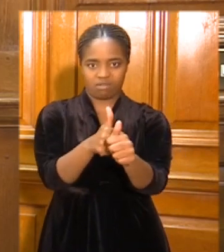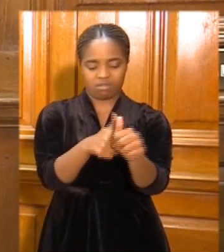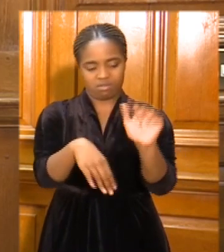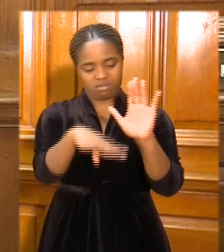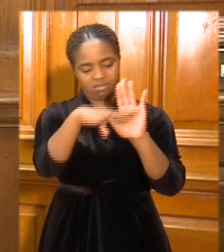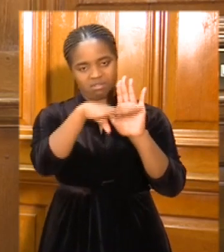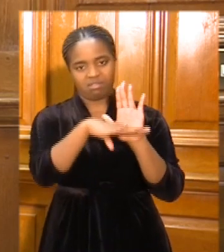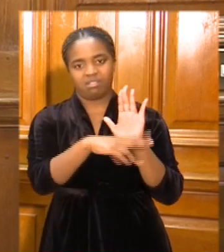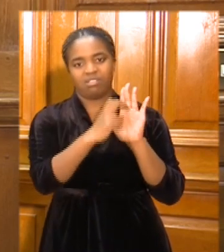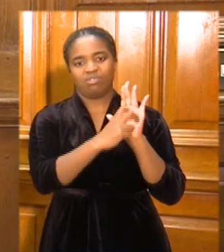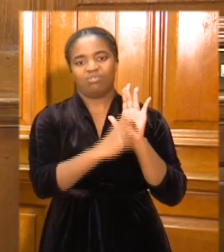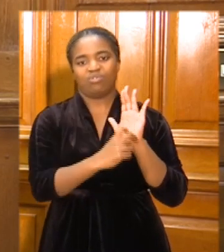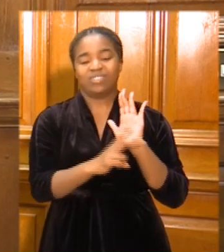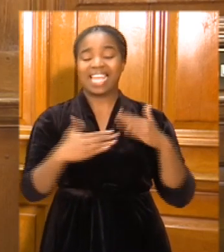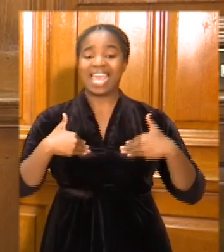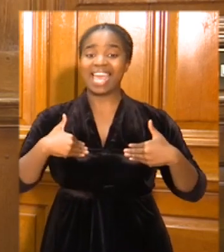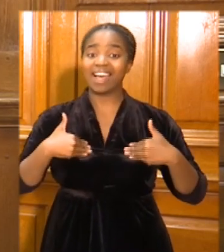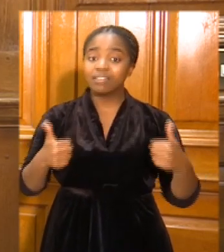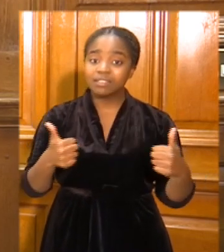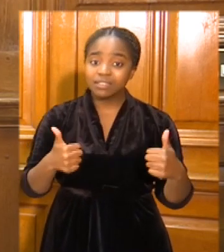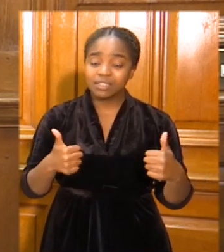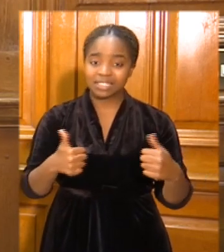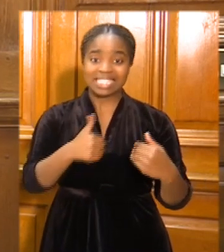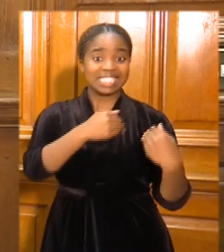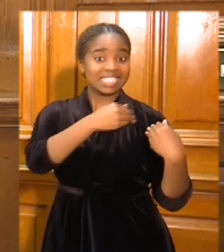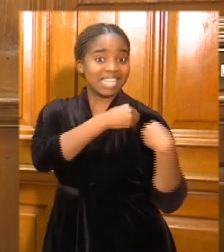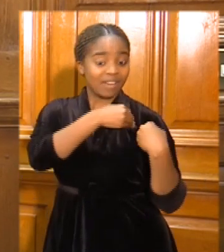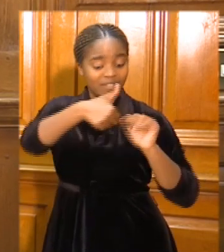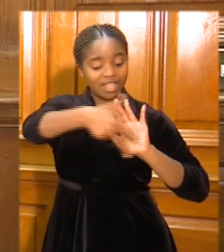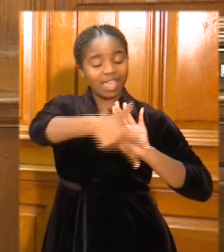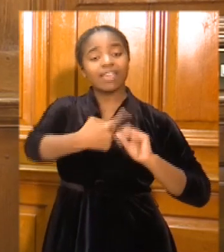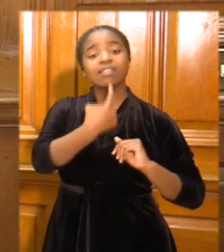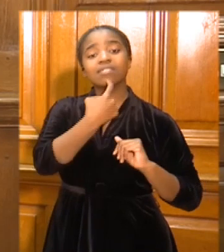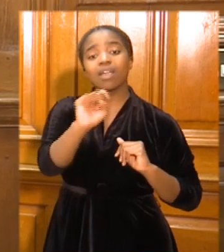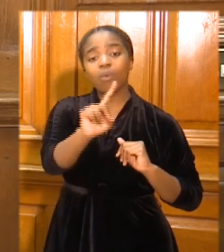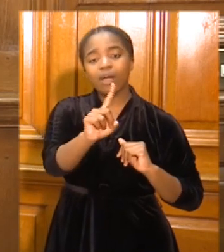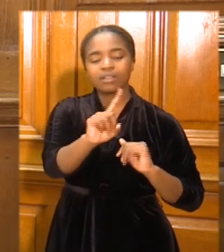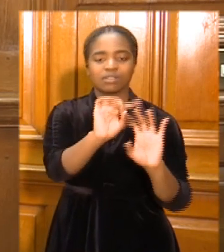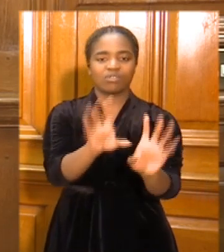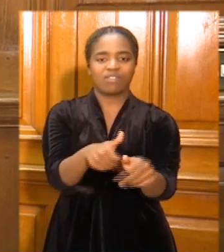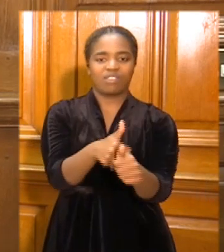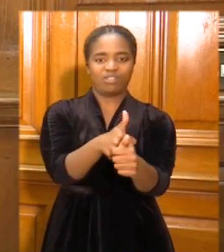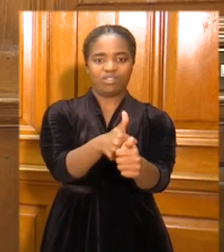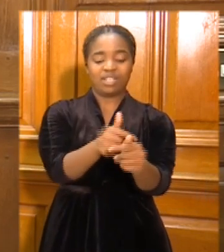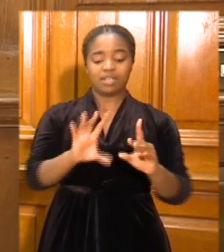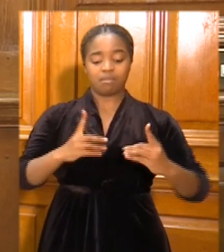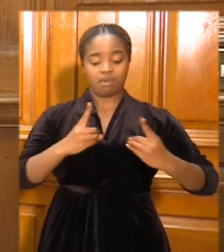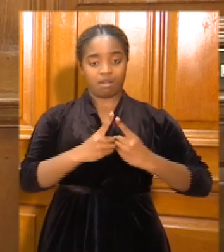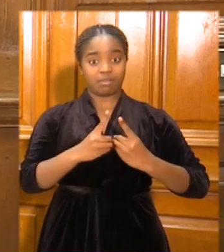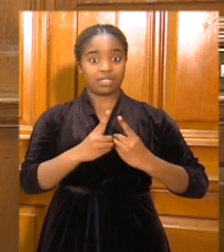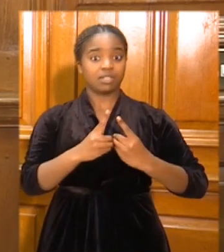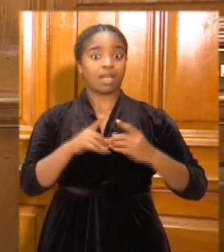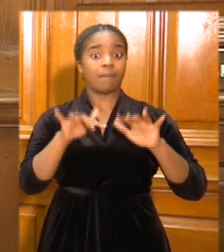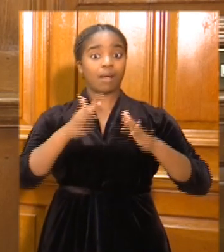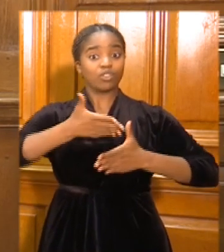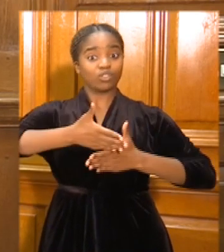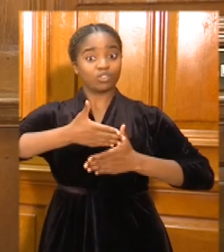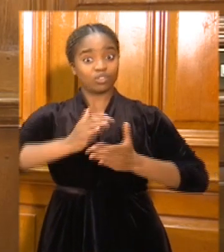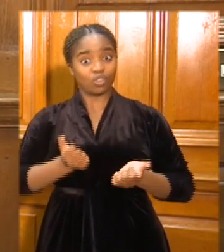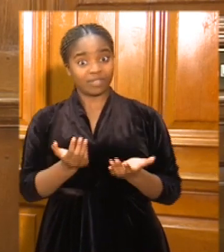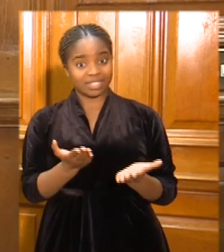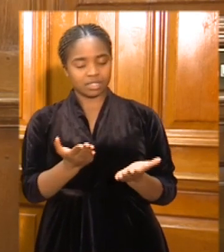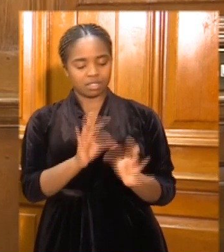provisions of the Occupational Health and Safety Act and as guided by the Department of Public Service and